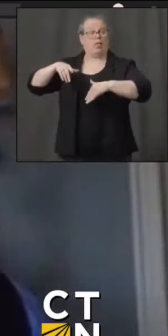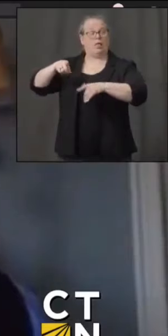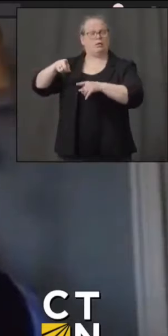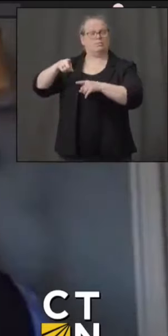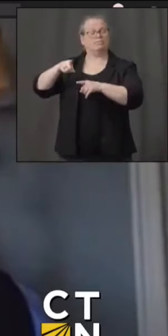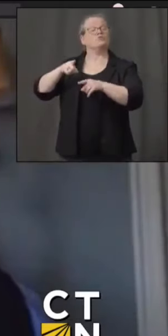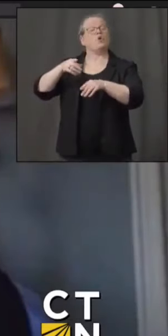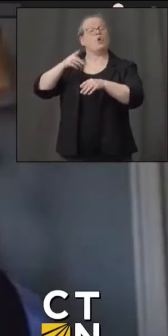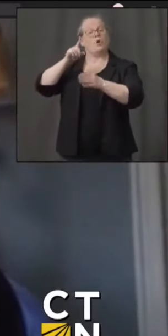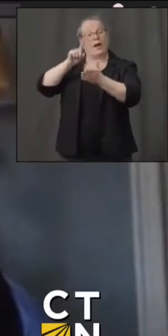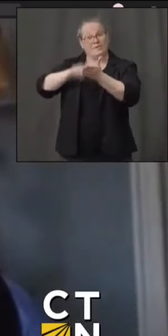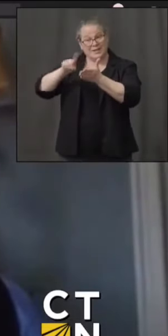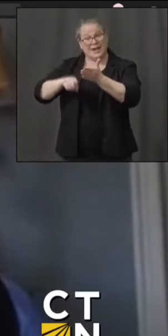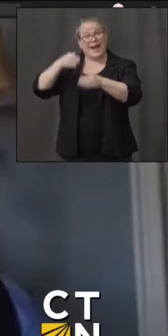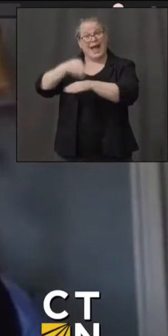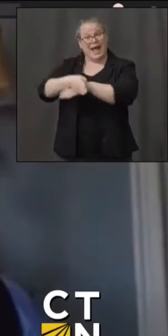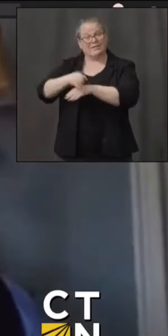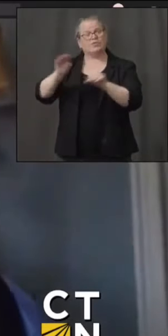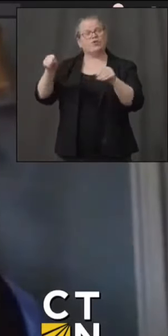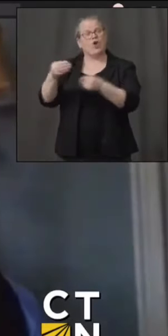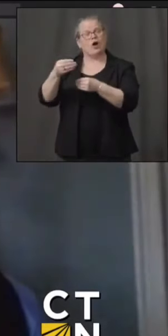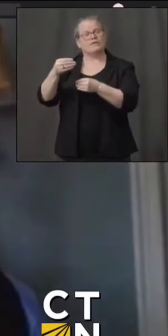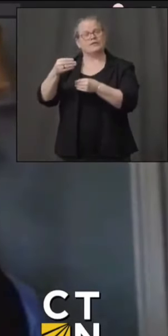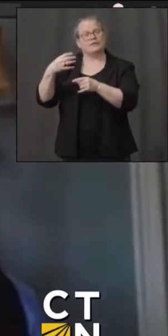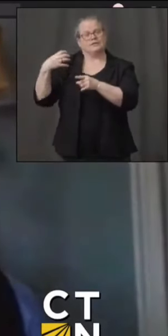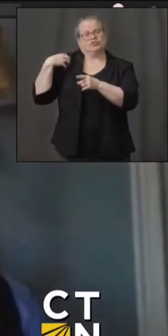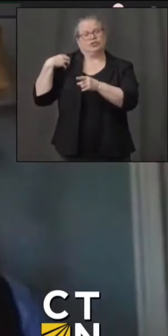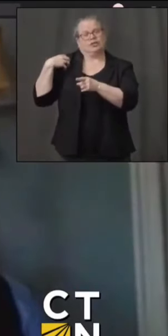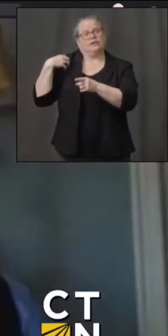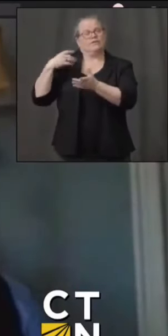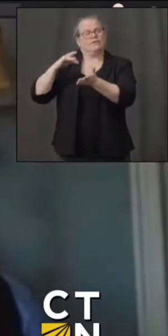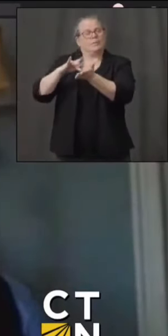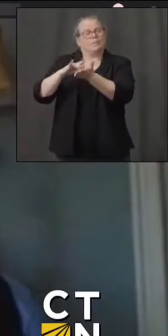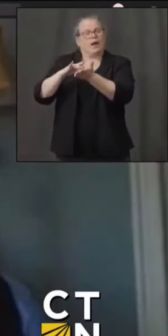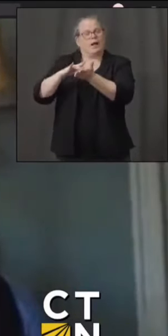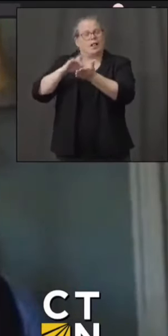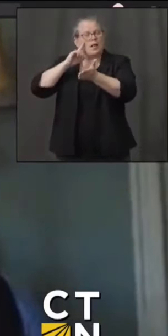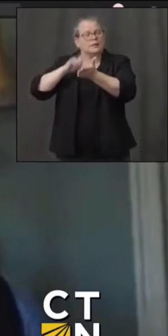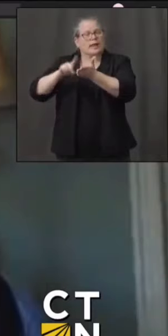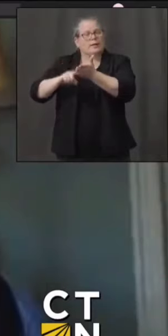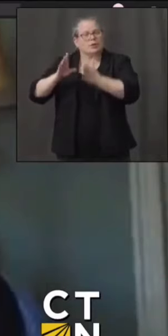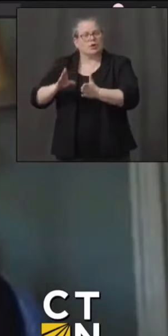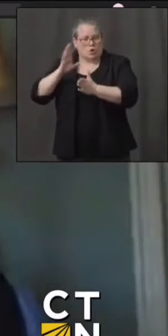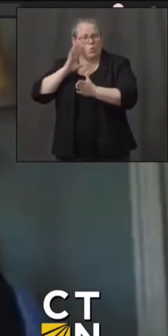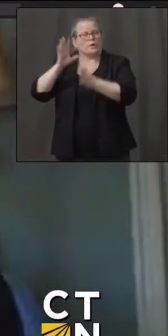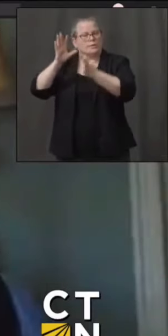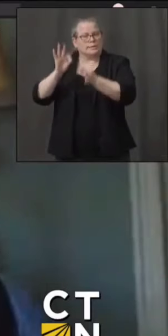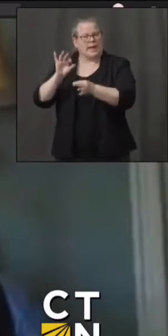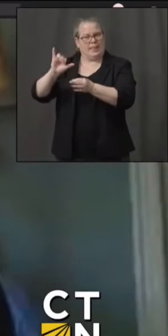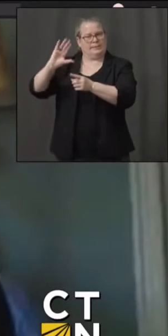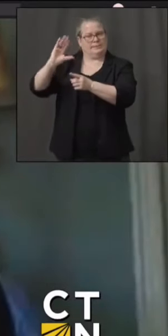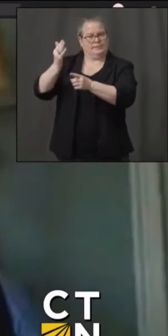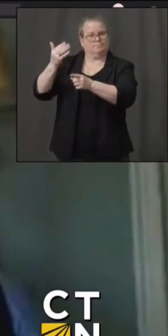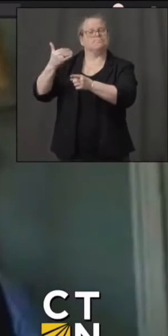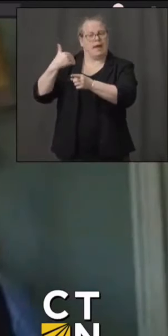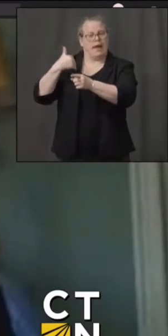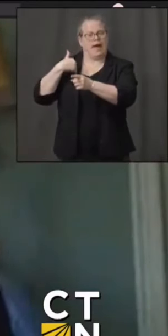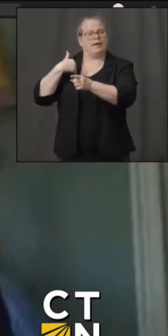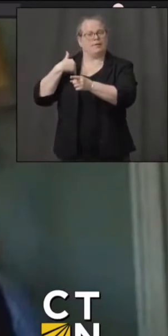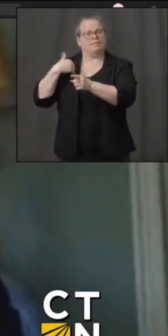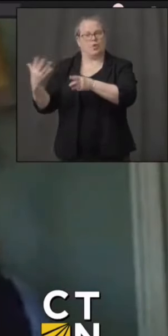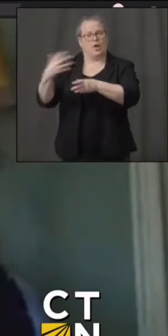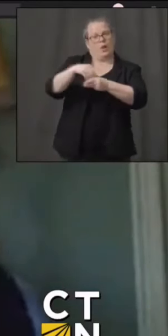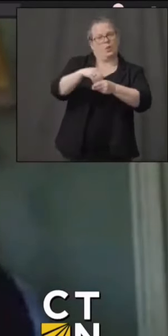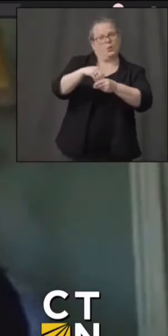decide that those cases were probable. Many of the states, including states around us, do not